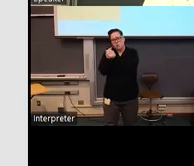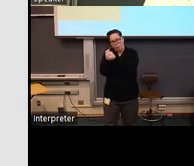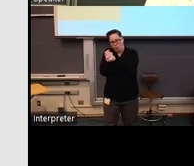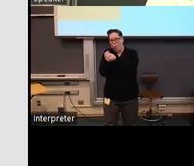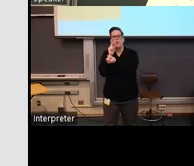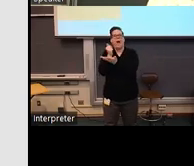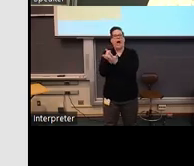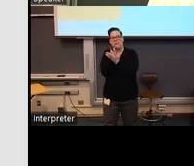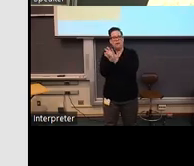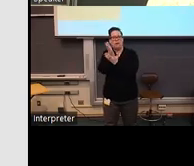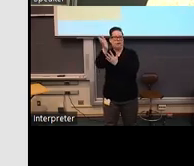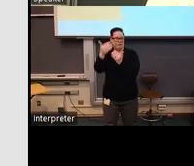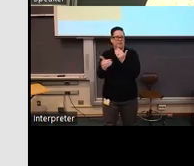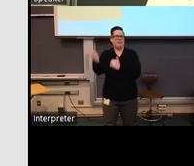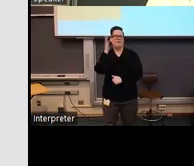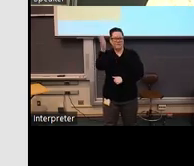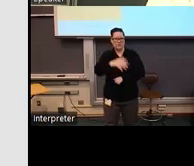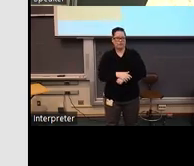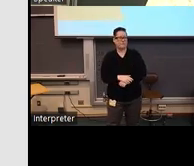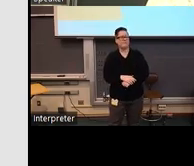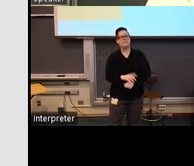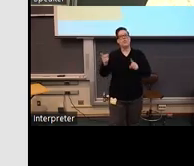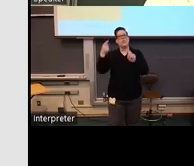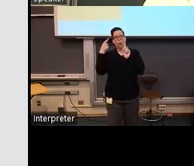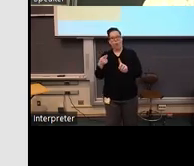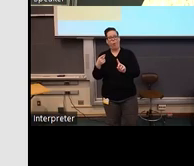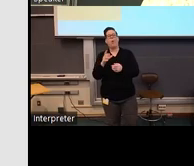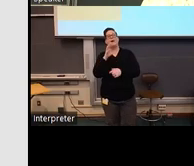navigate what's ahead. And what the goal is, graceful aging.